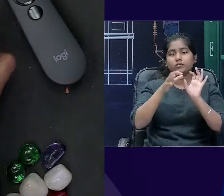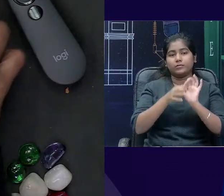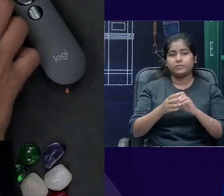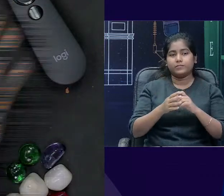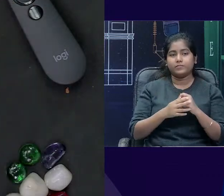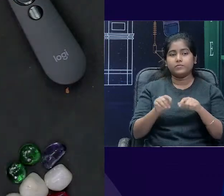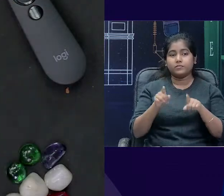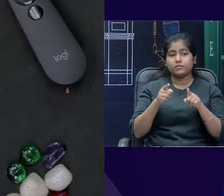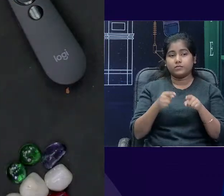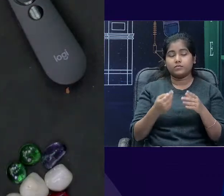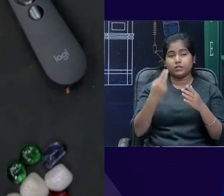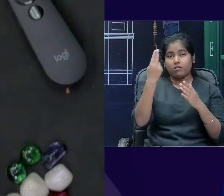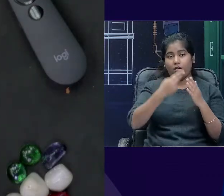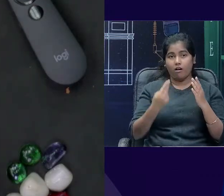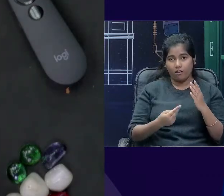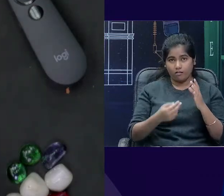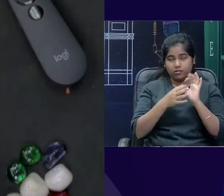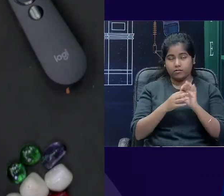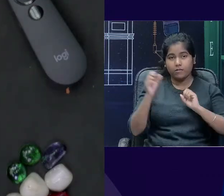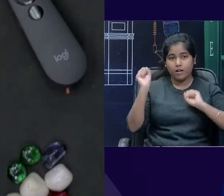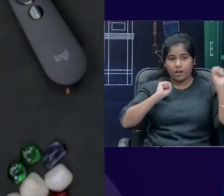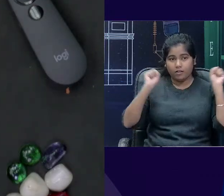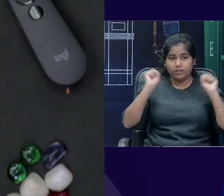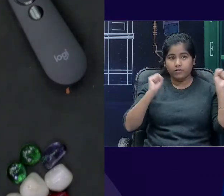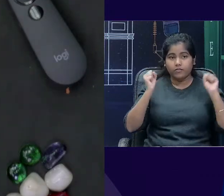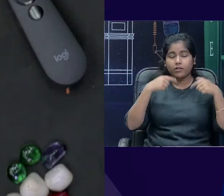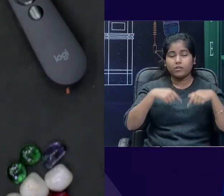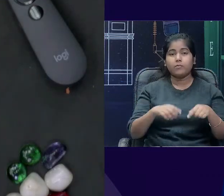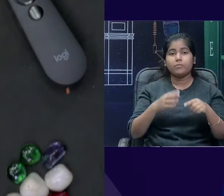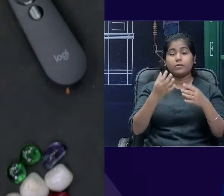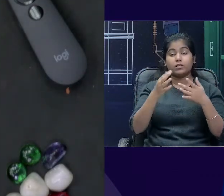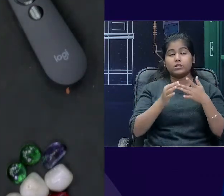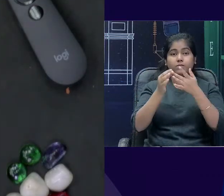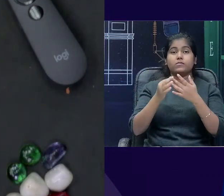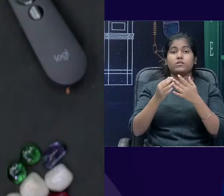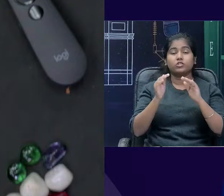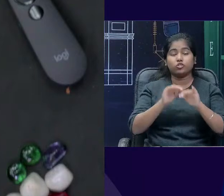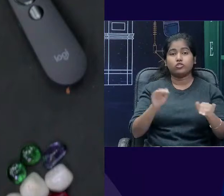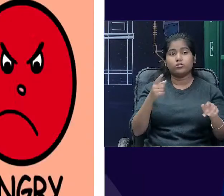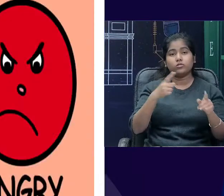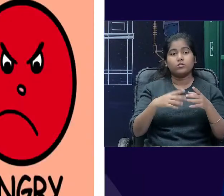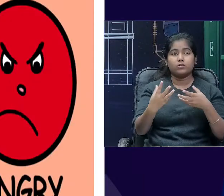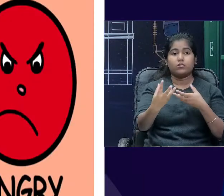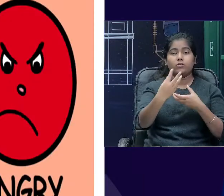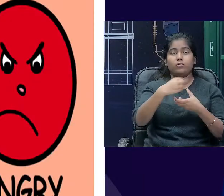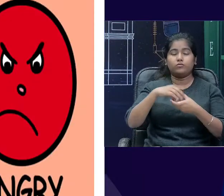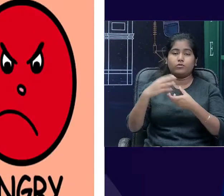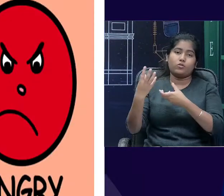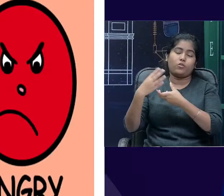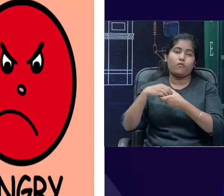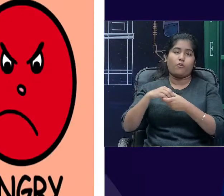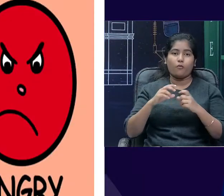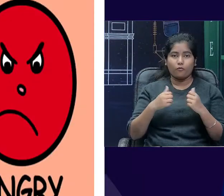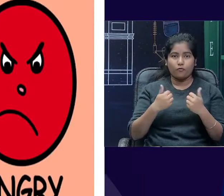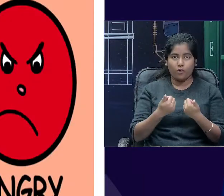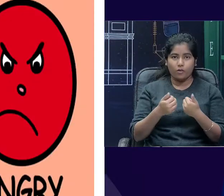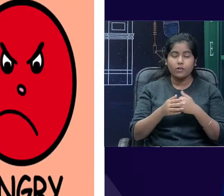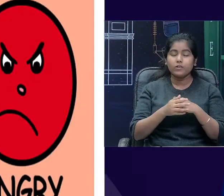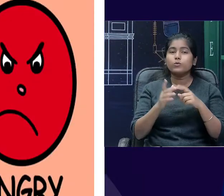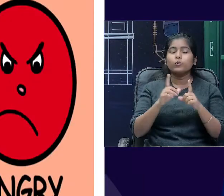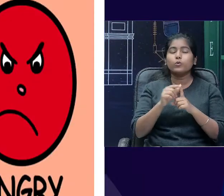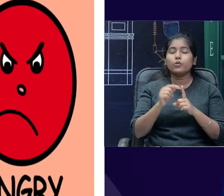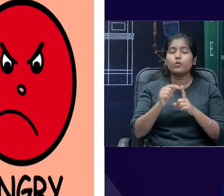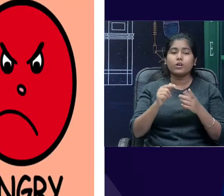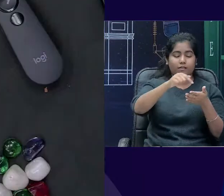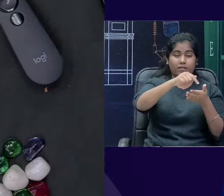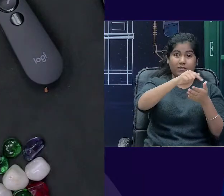and craft activity, where our special children can be involved also in outlining